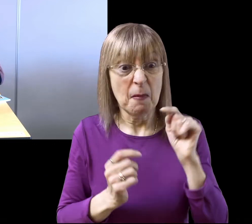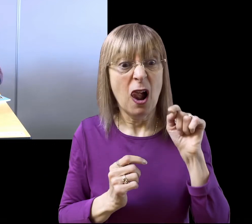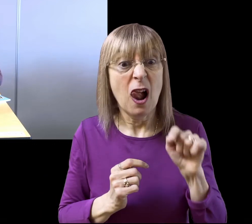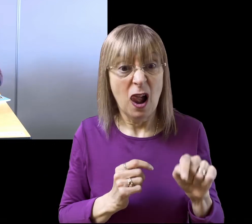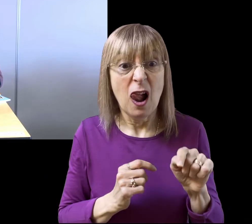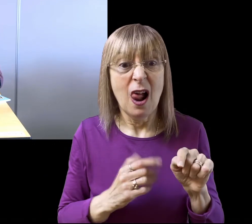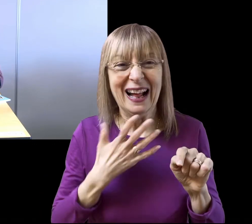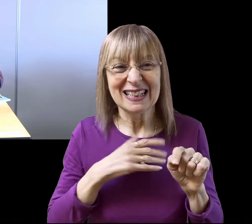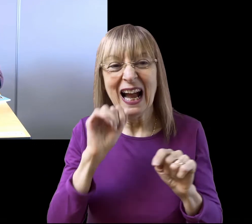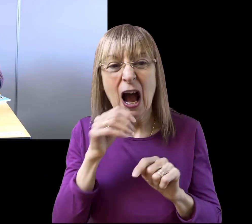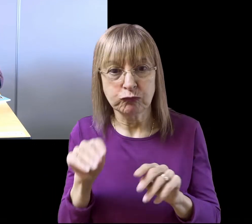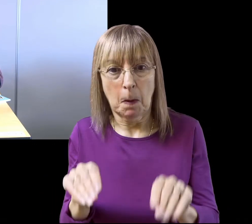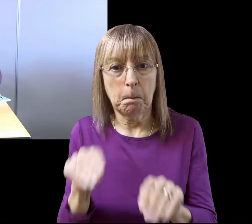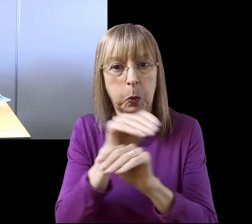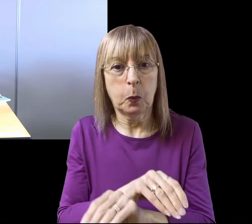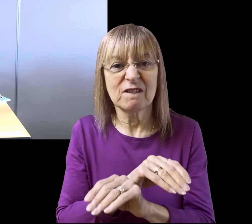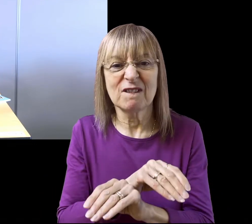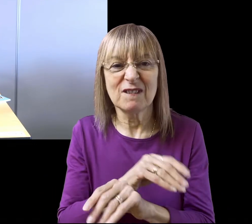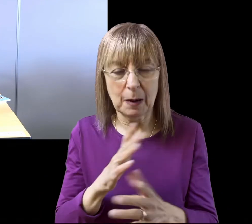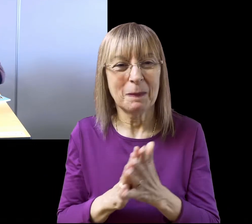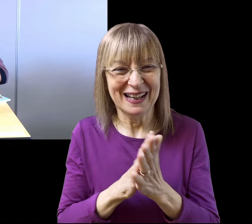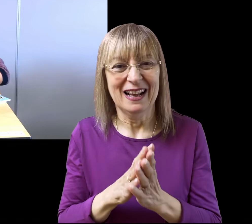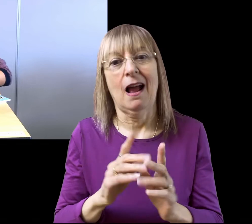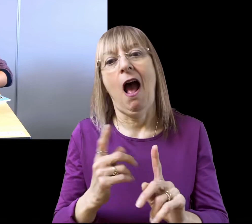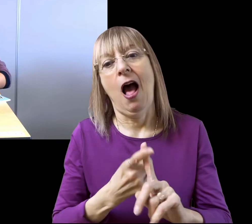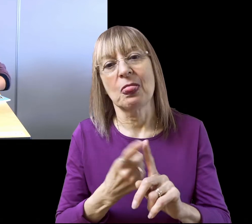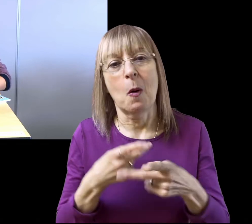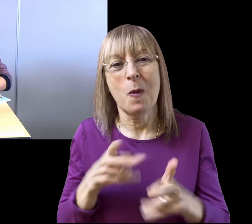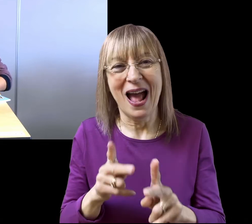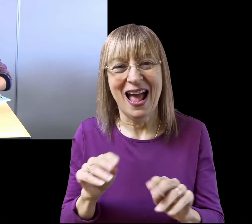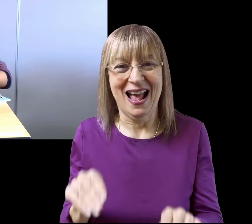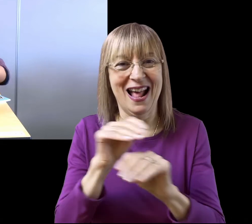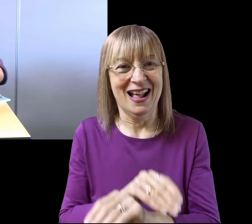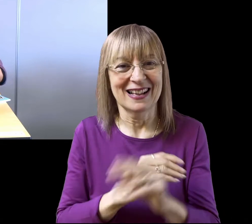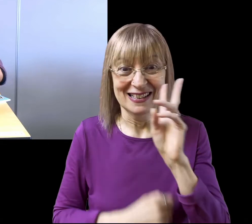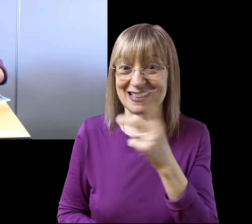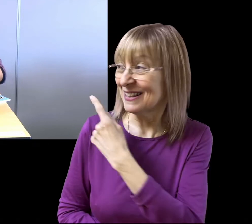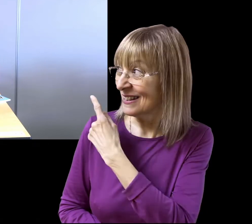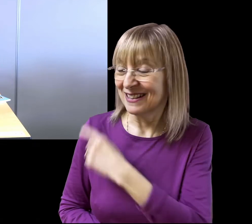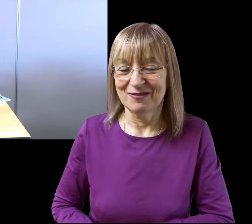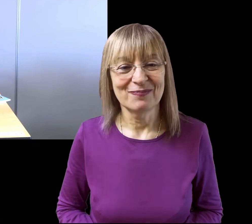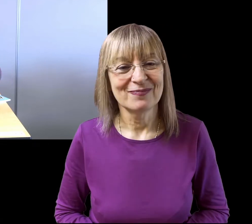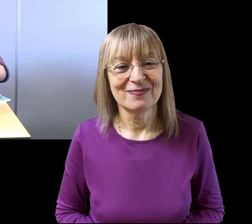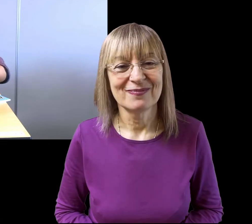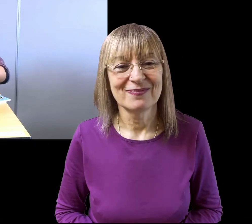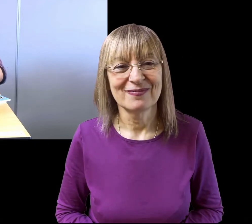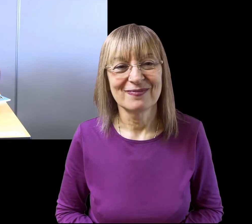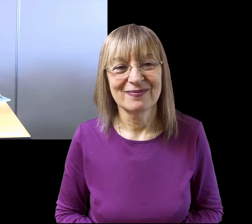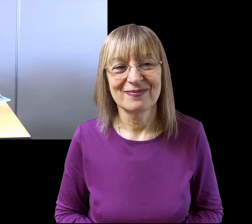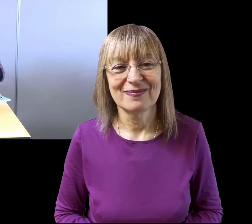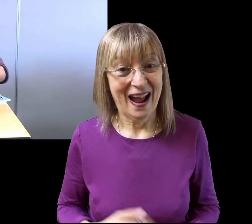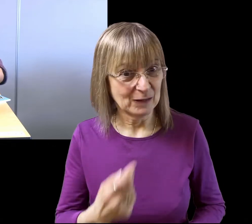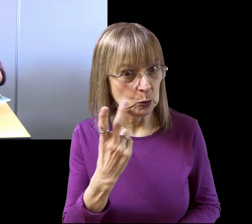Alternately, I could keep the apple there, move carrot to first, and then I've got 2 ways to have these. So